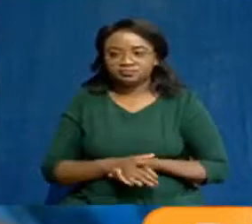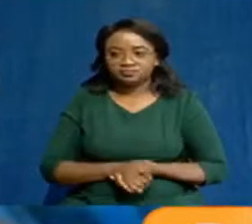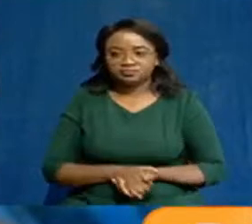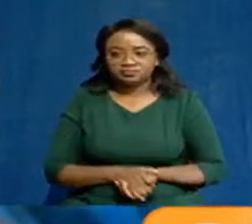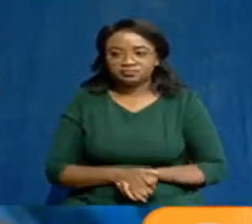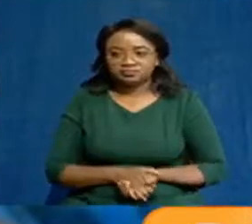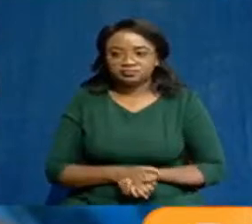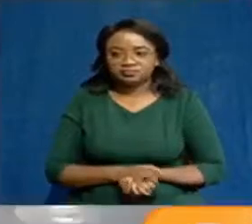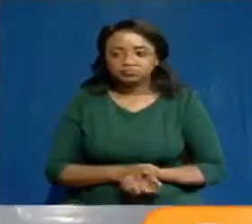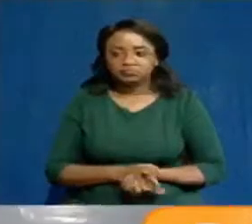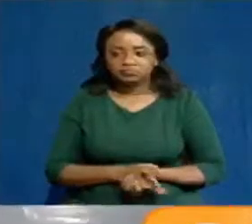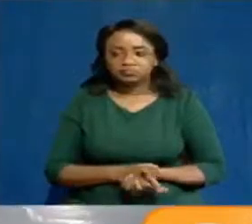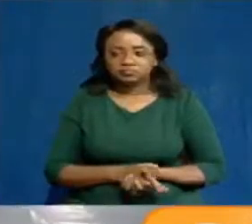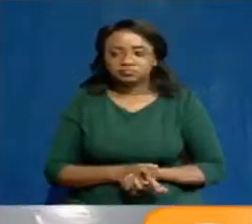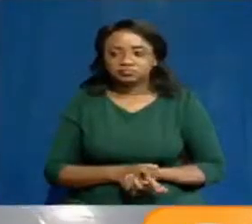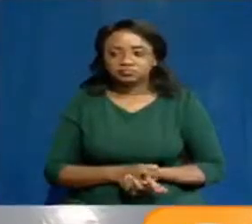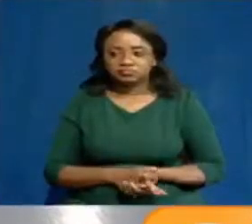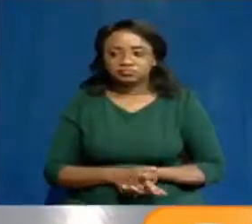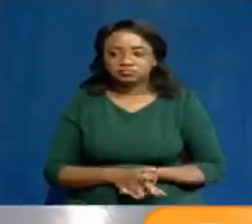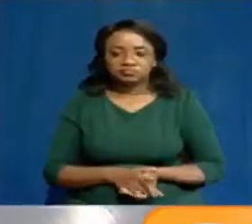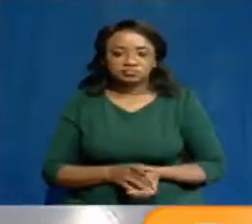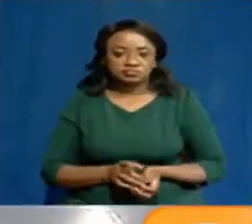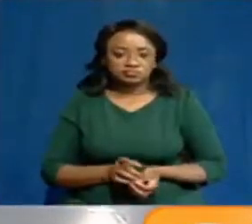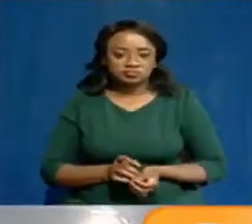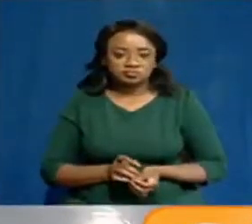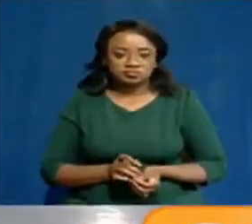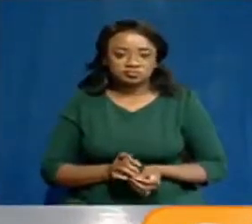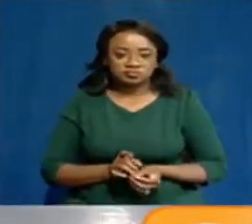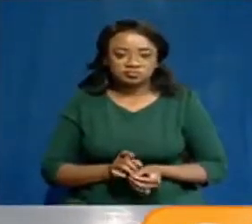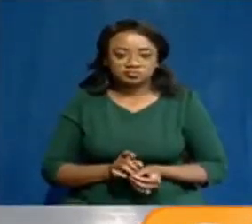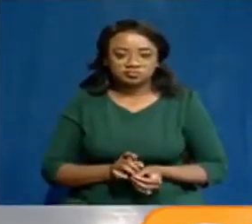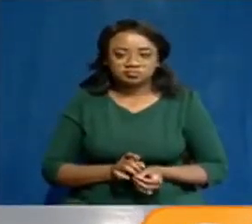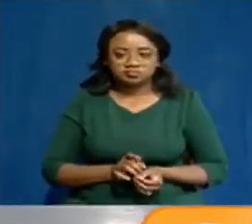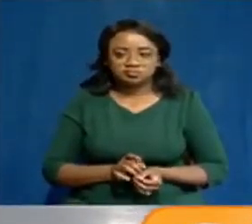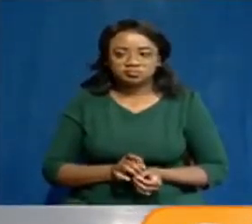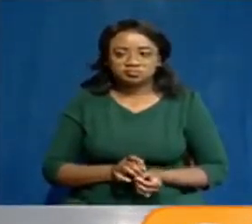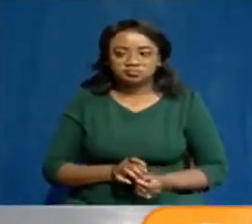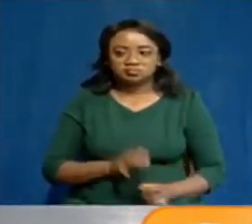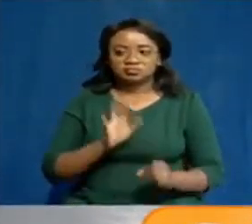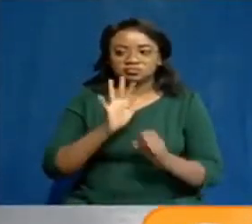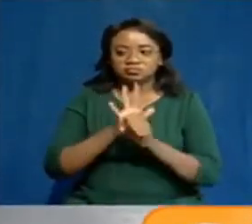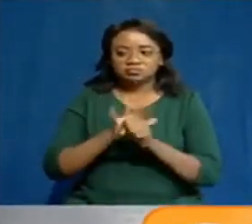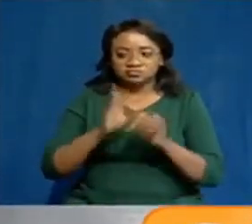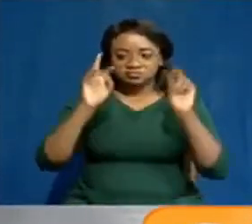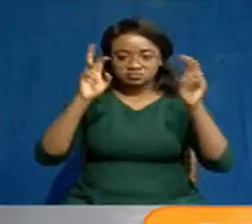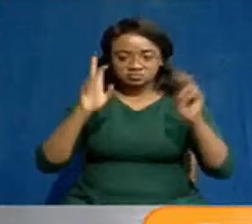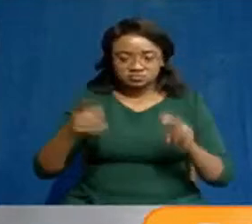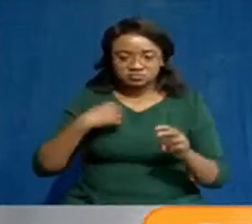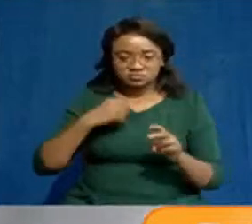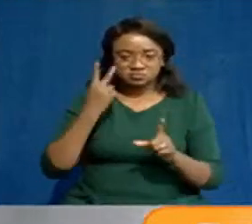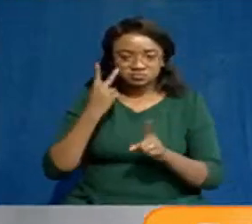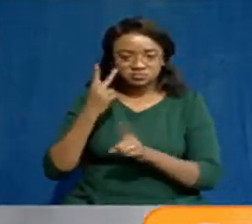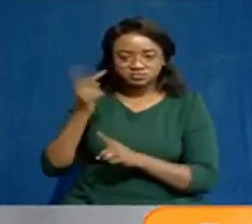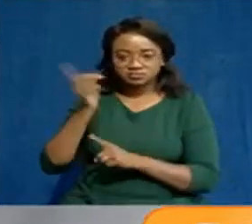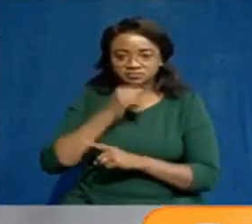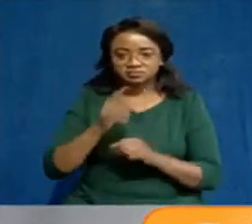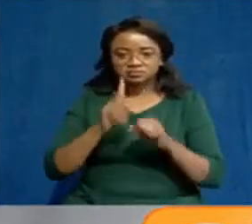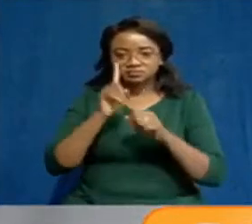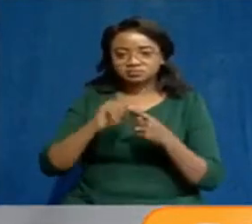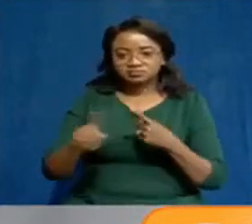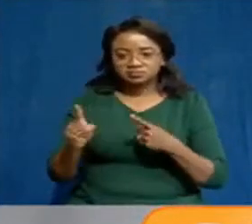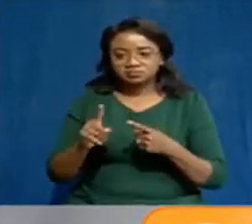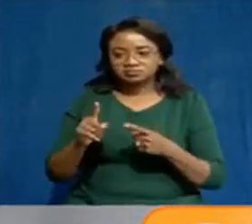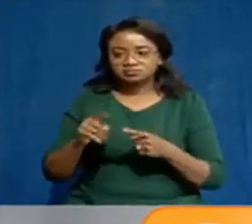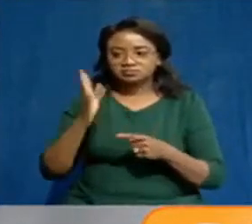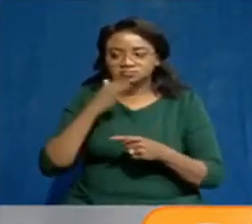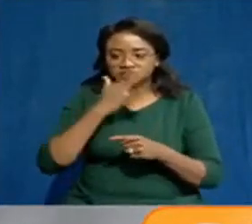let me bring Dr. Ayubia, there's issues that have been raised. One, unauthorized waste managers, another one, engaging in informal groups. Let's start with what Omiti had raised there as a